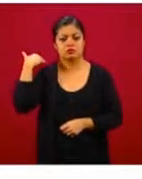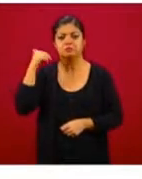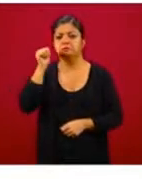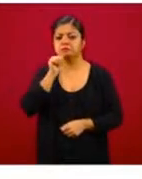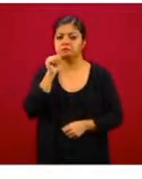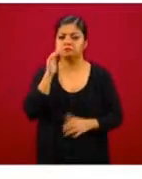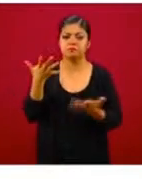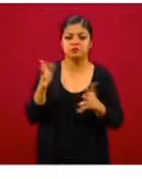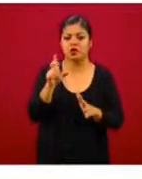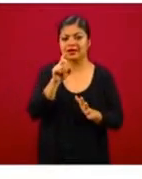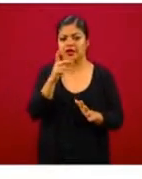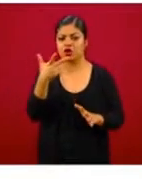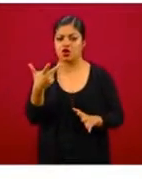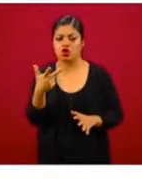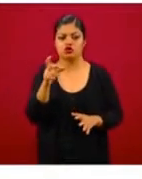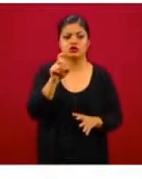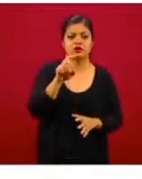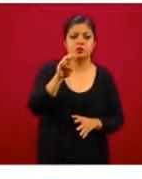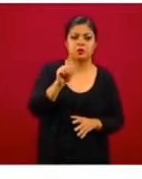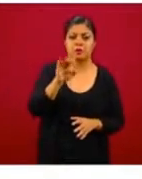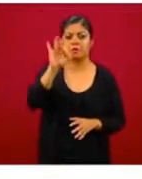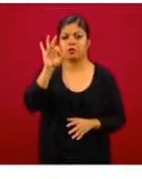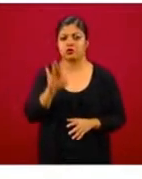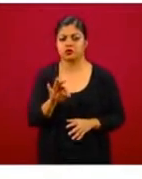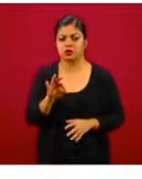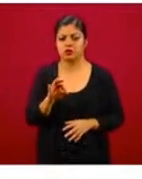are 43% for